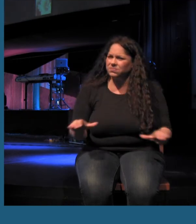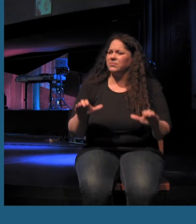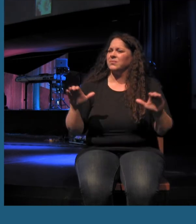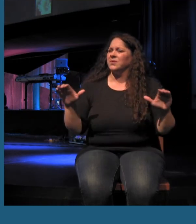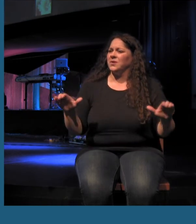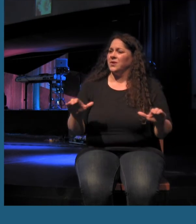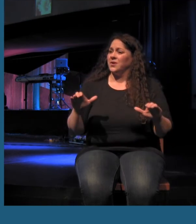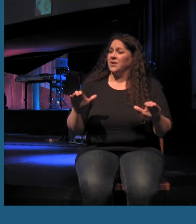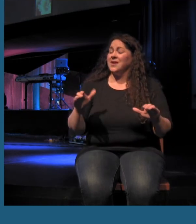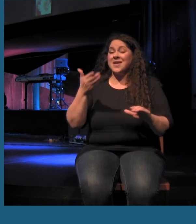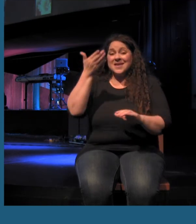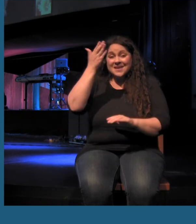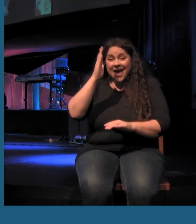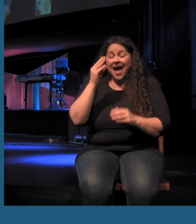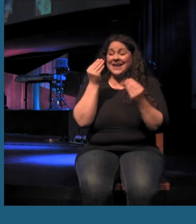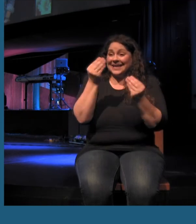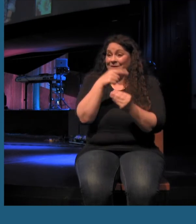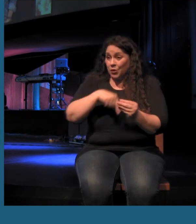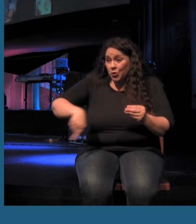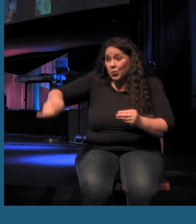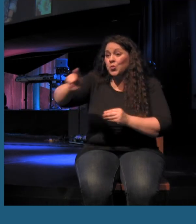You have been given an assignment from God.